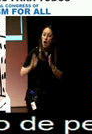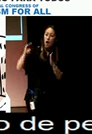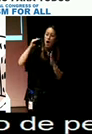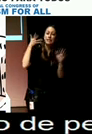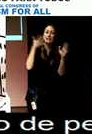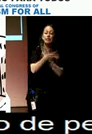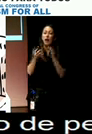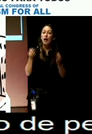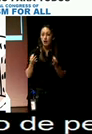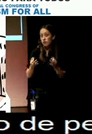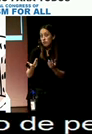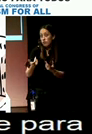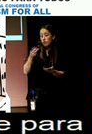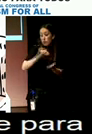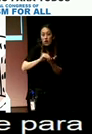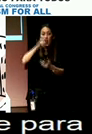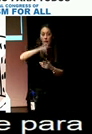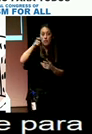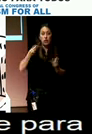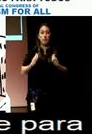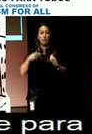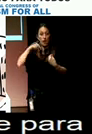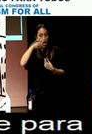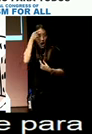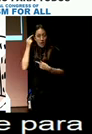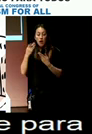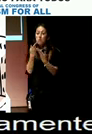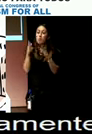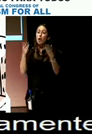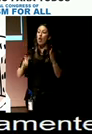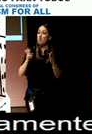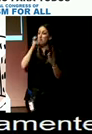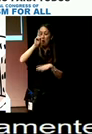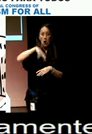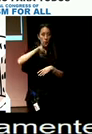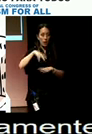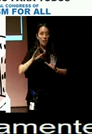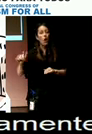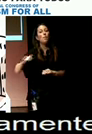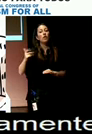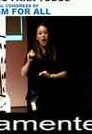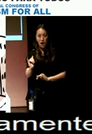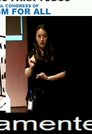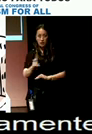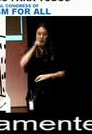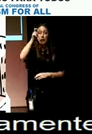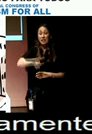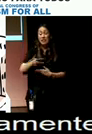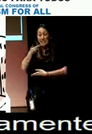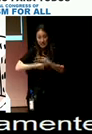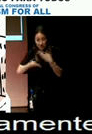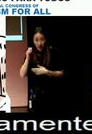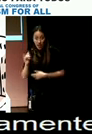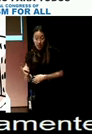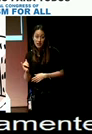Surely not. There are many people in Avila who have never gone up the walls, but they have the opportunity. Disabled